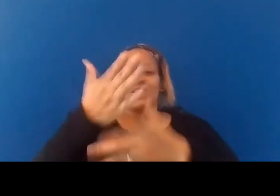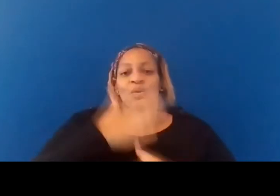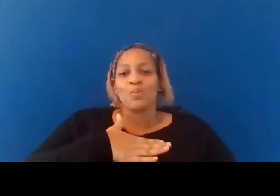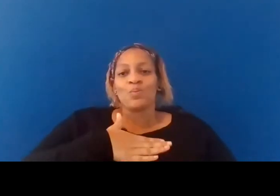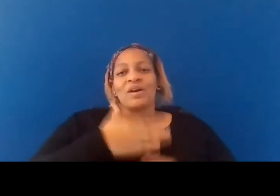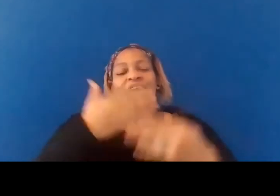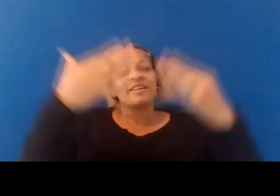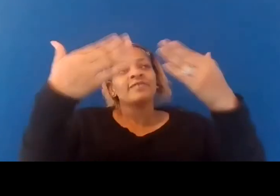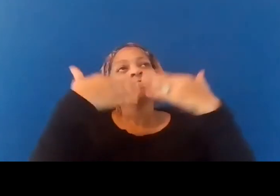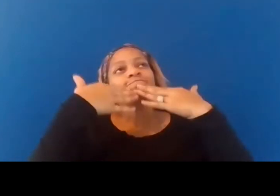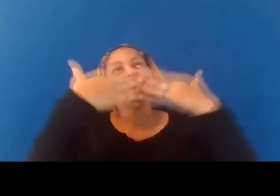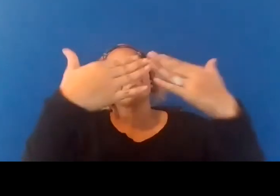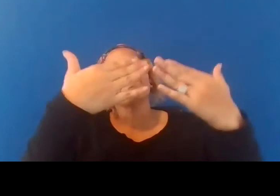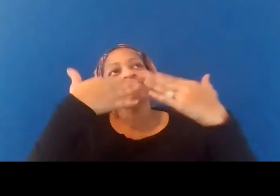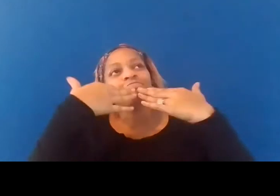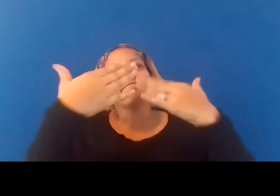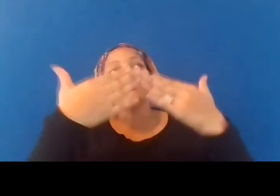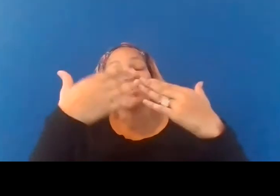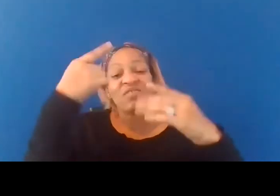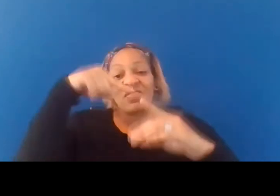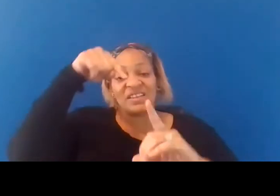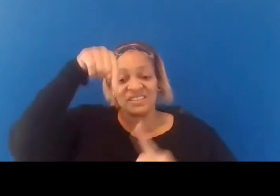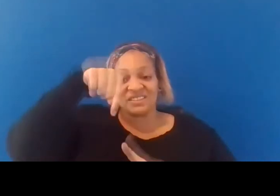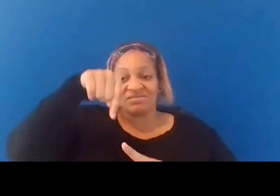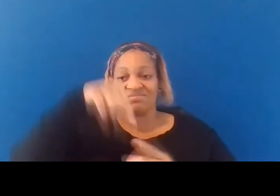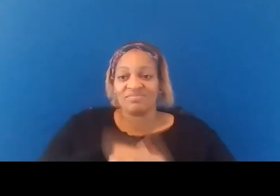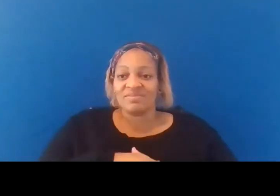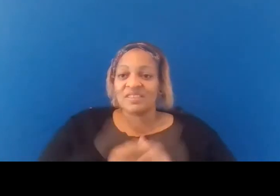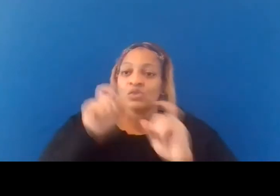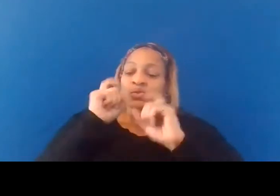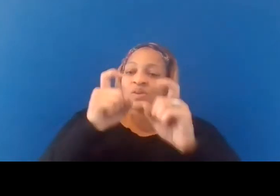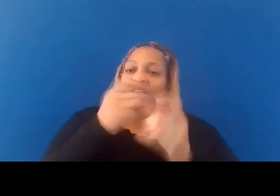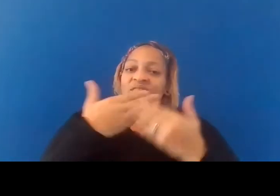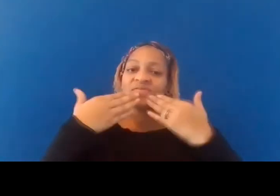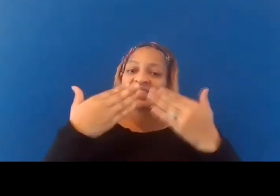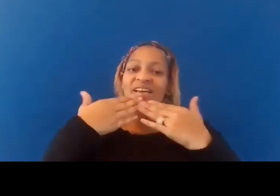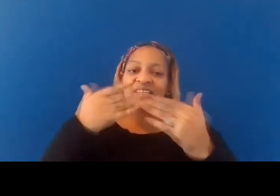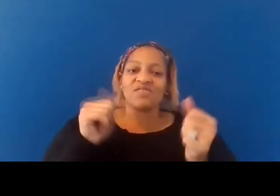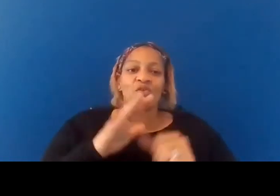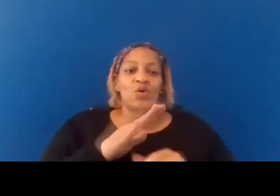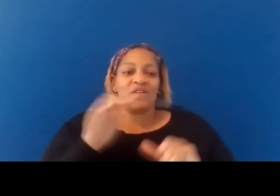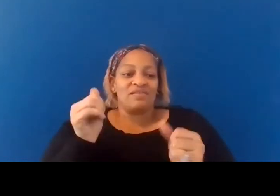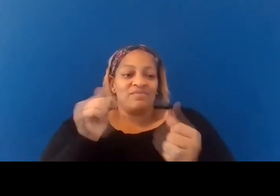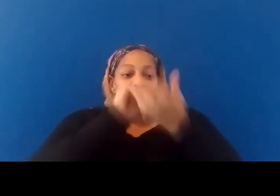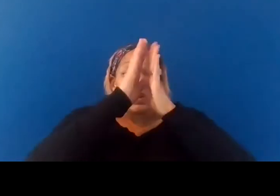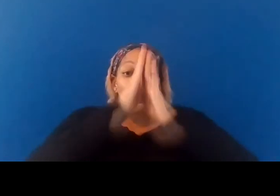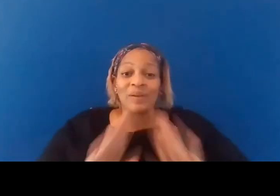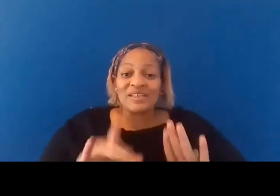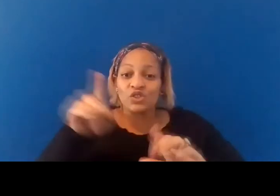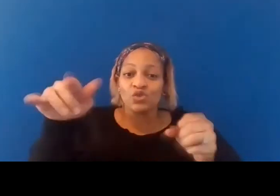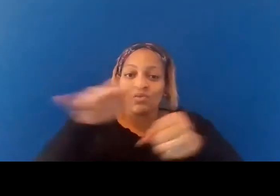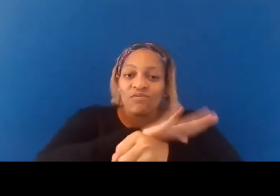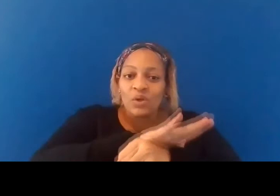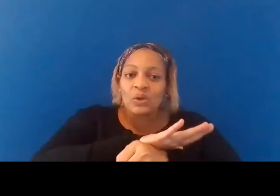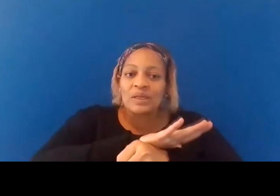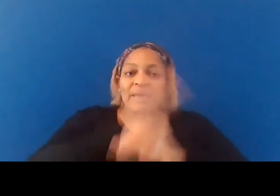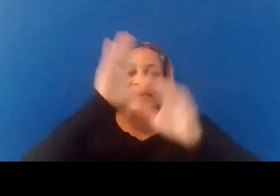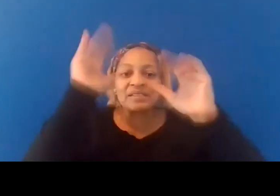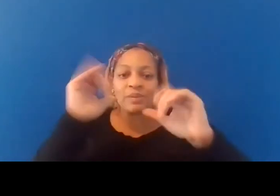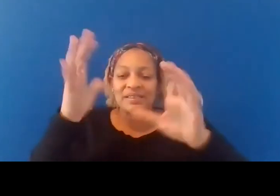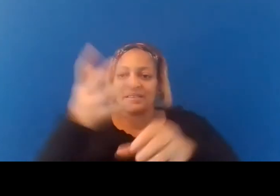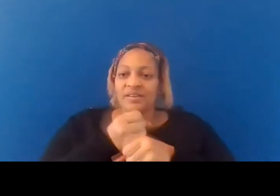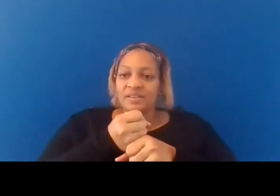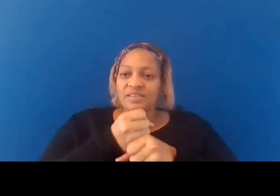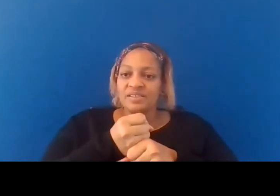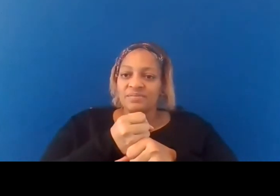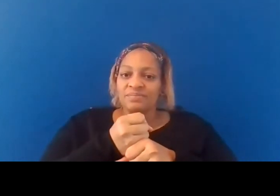it. So give thanks for the blessings that you fully expect to receive. And then Ernest